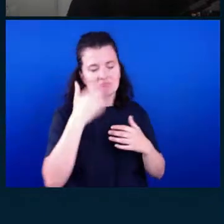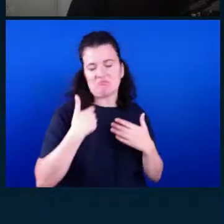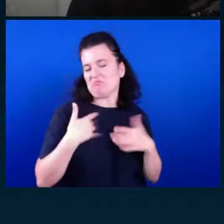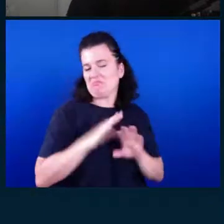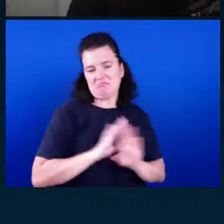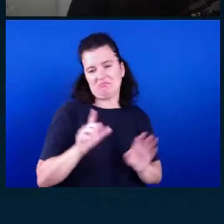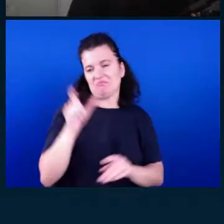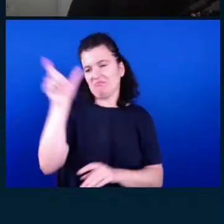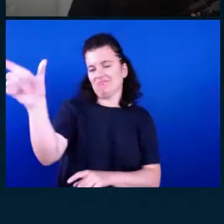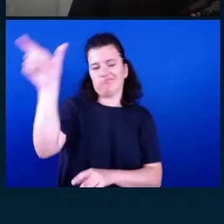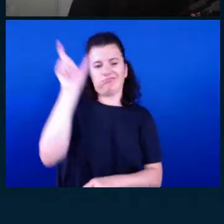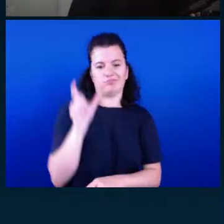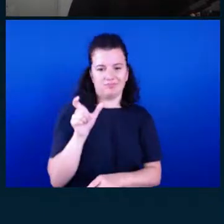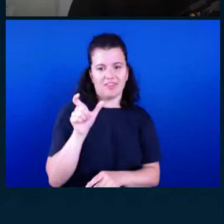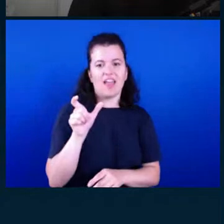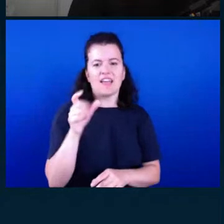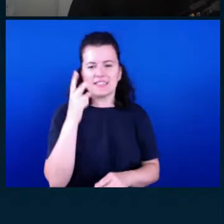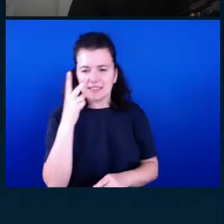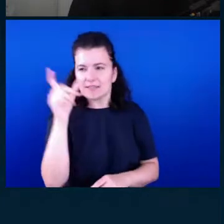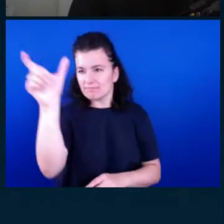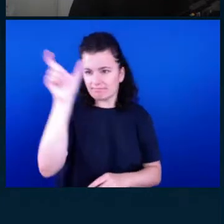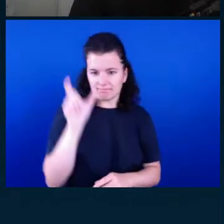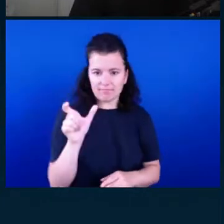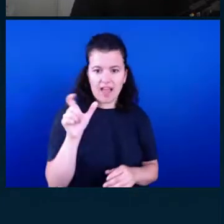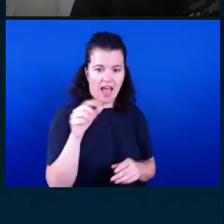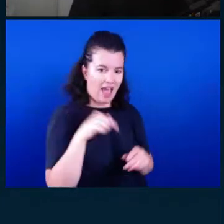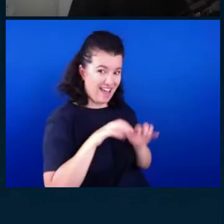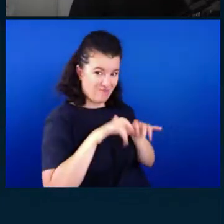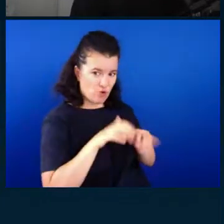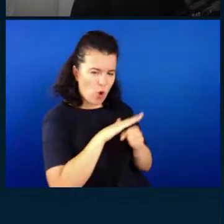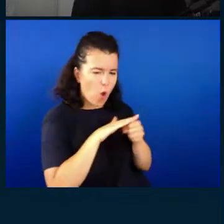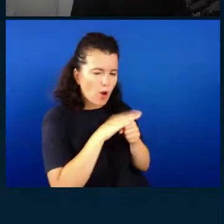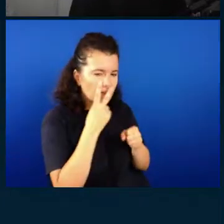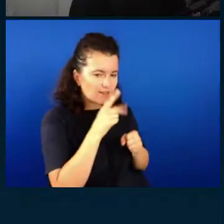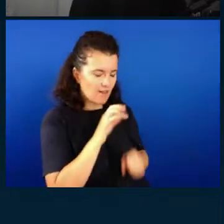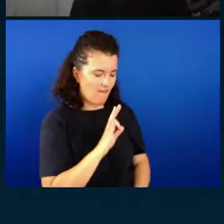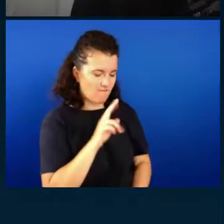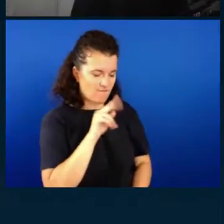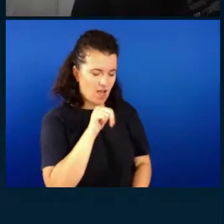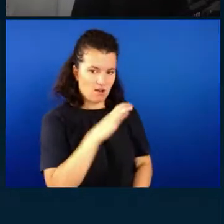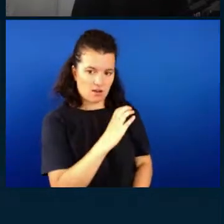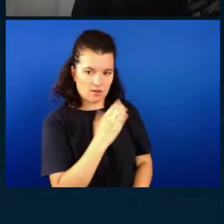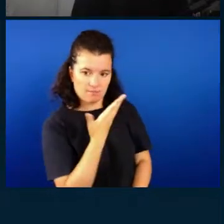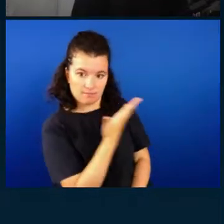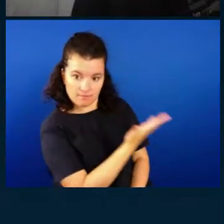this locally. And I'll use func start.